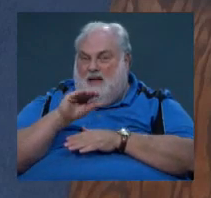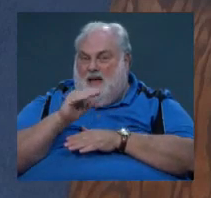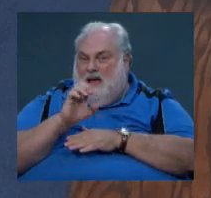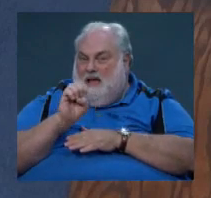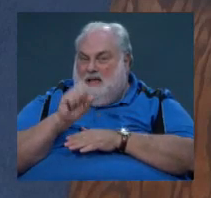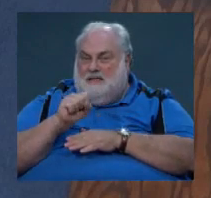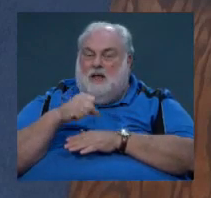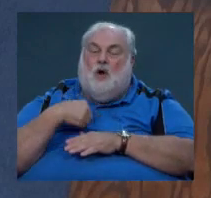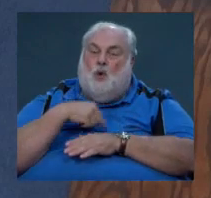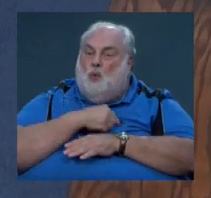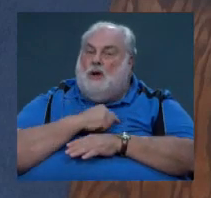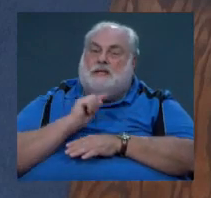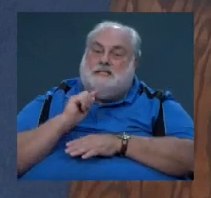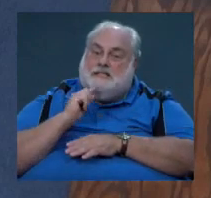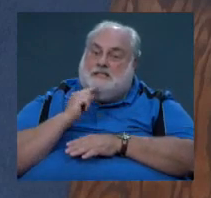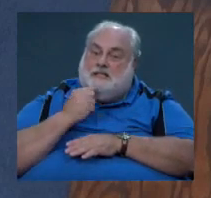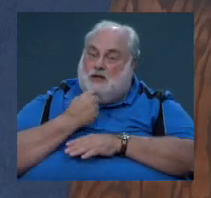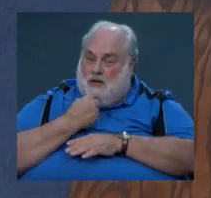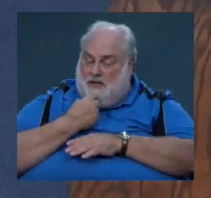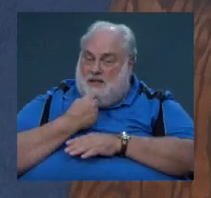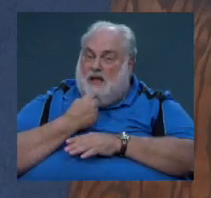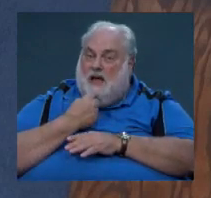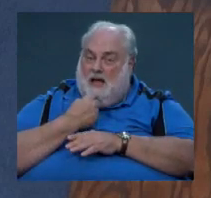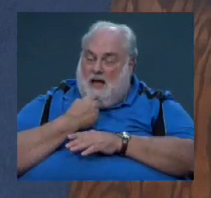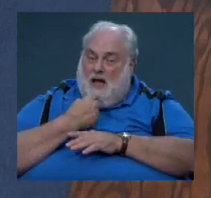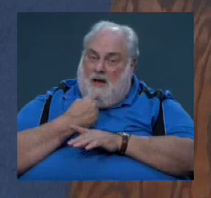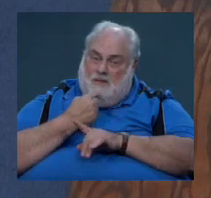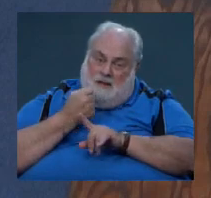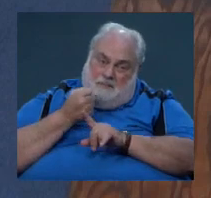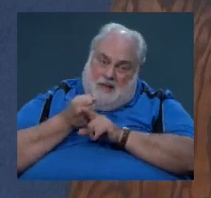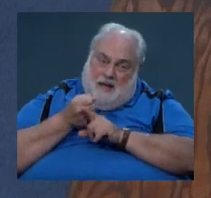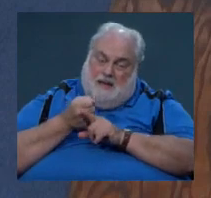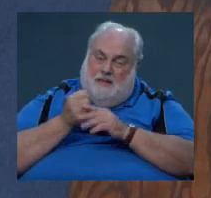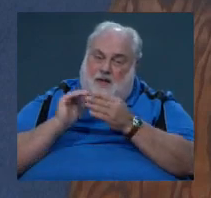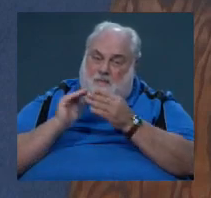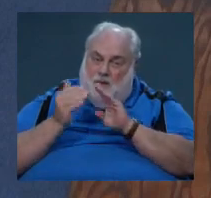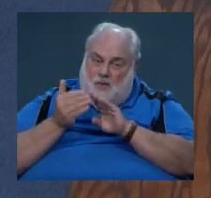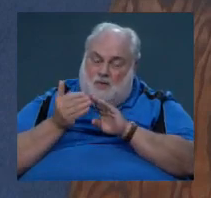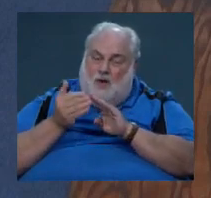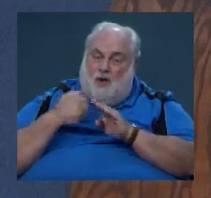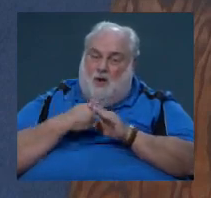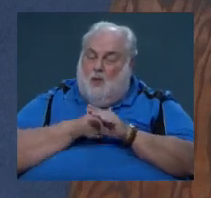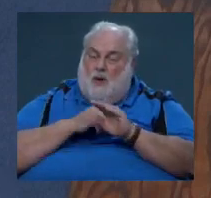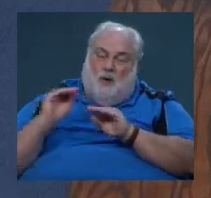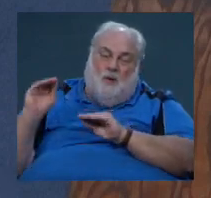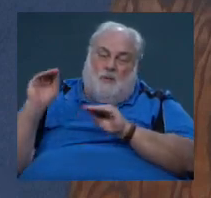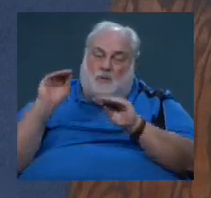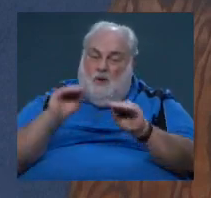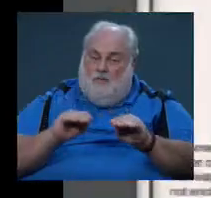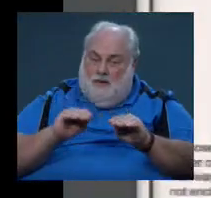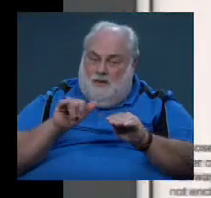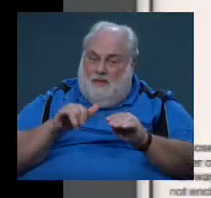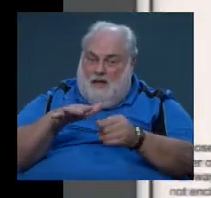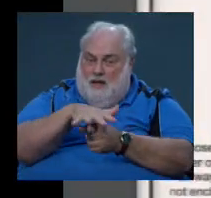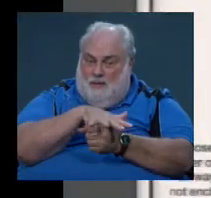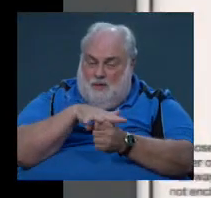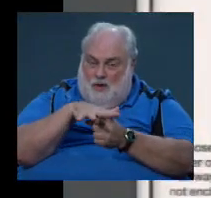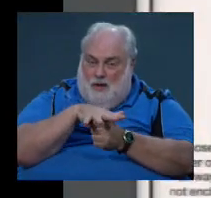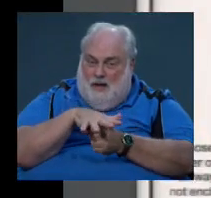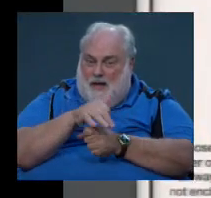are serious about affecting our community. We moved into this community